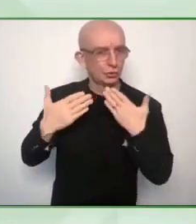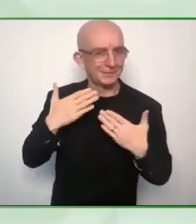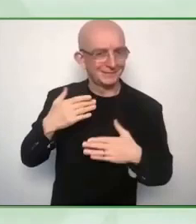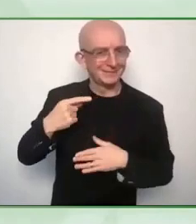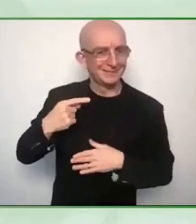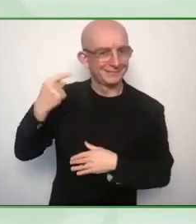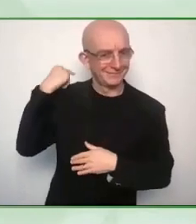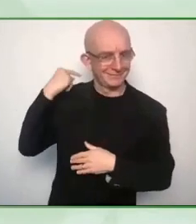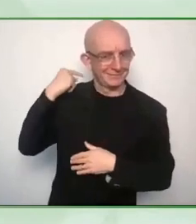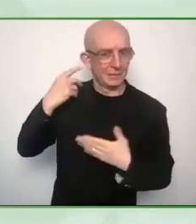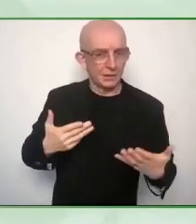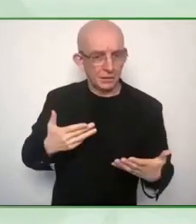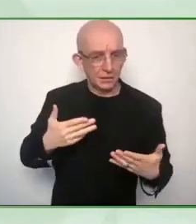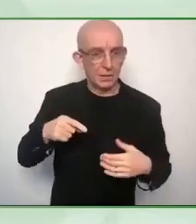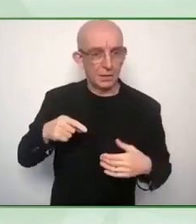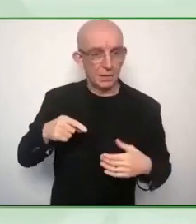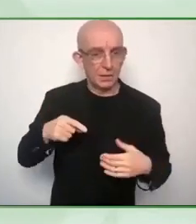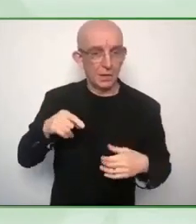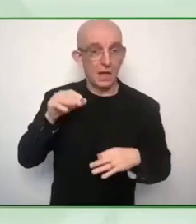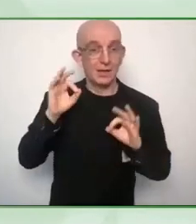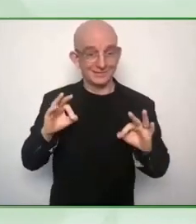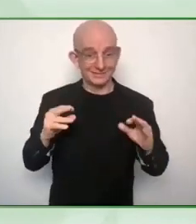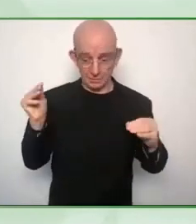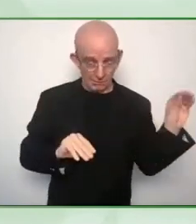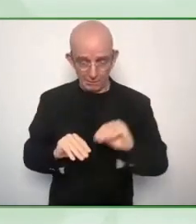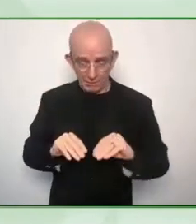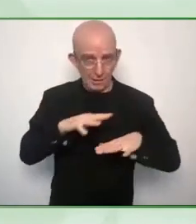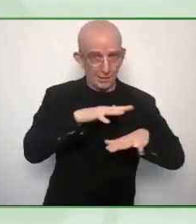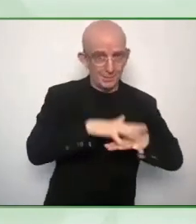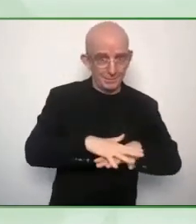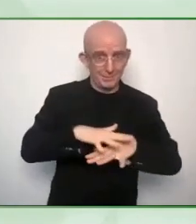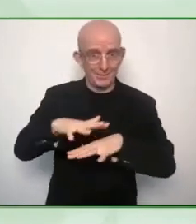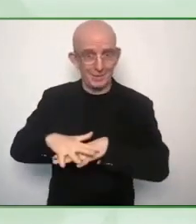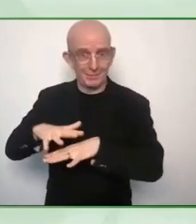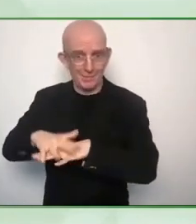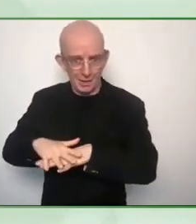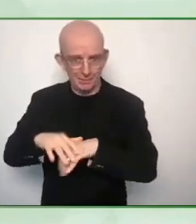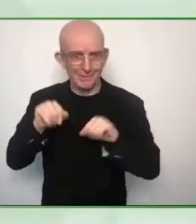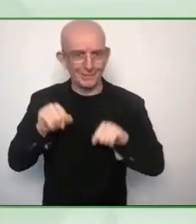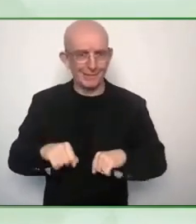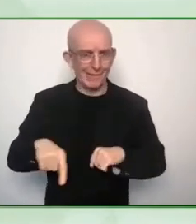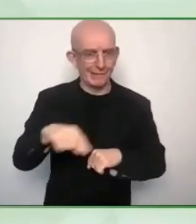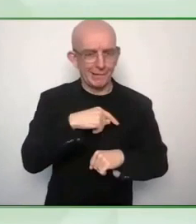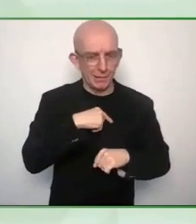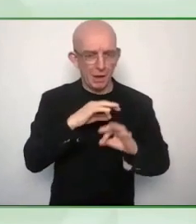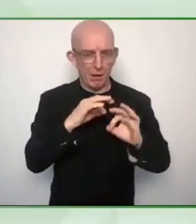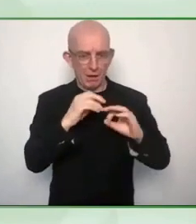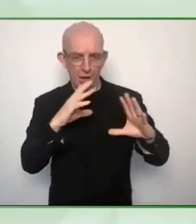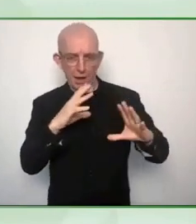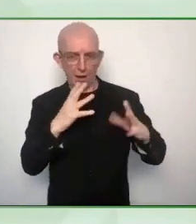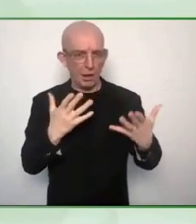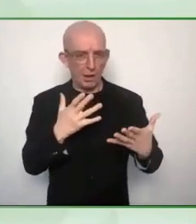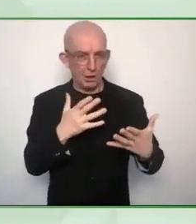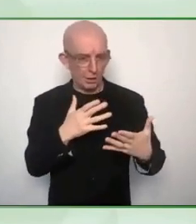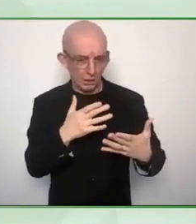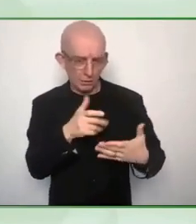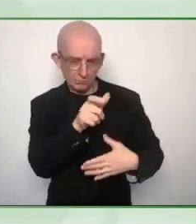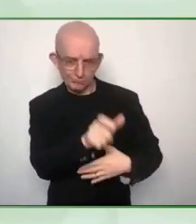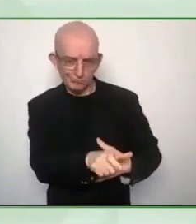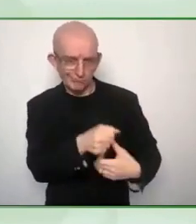act collaboratively and create or support